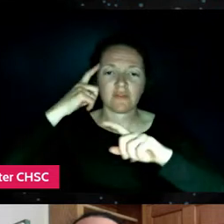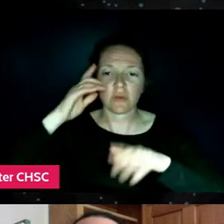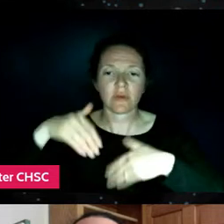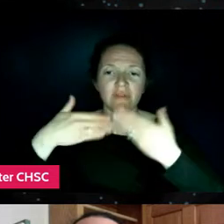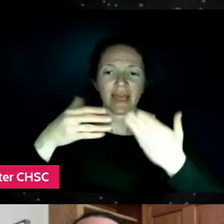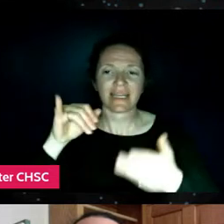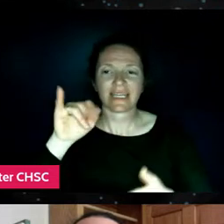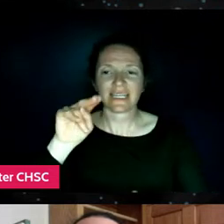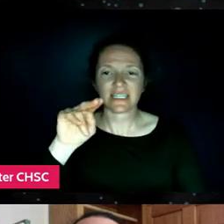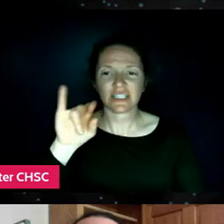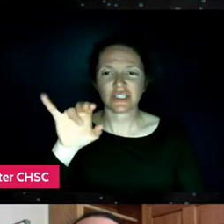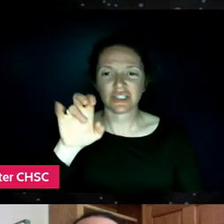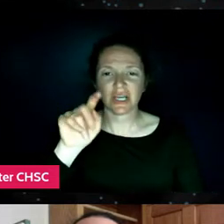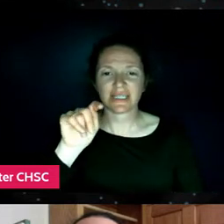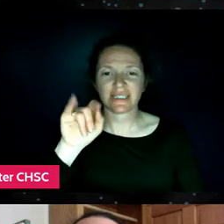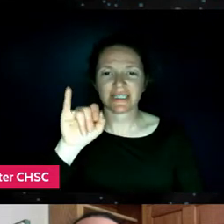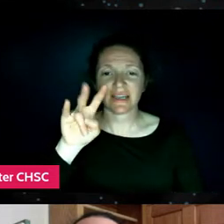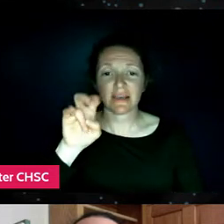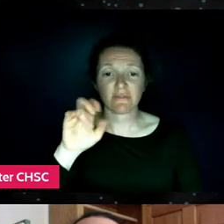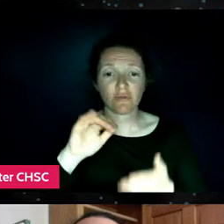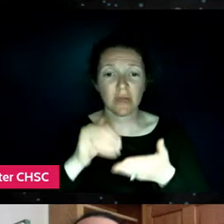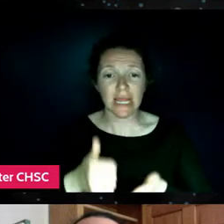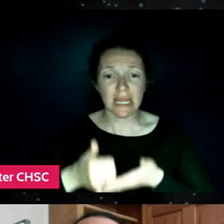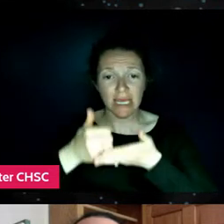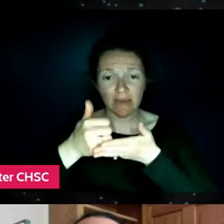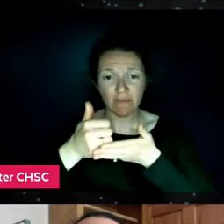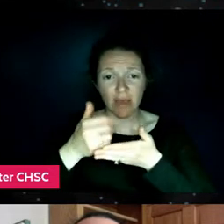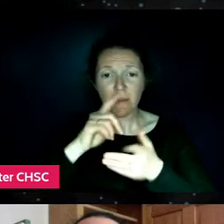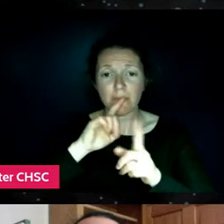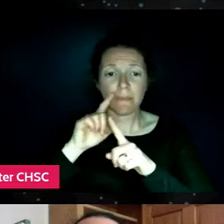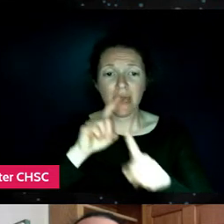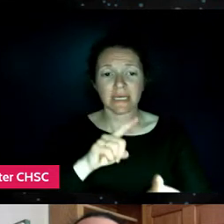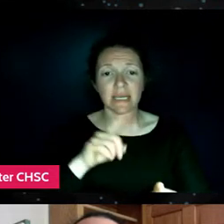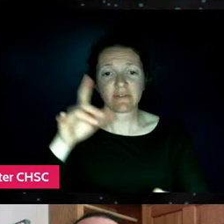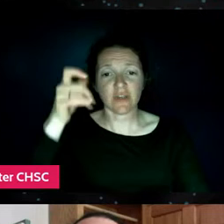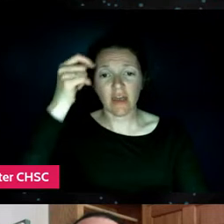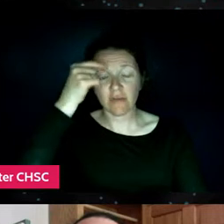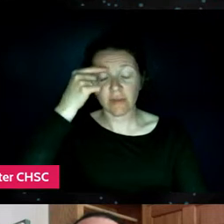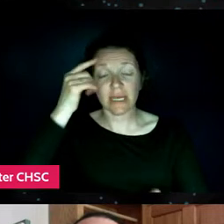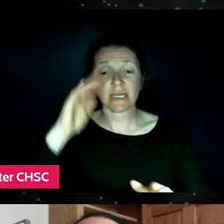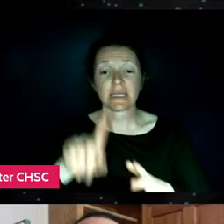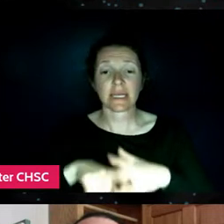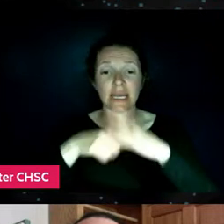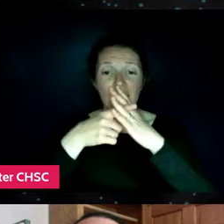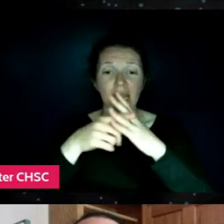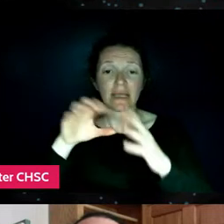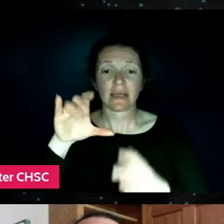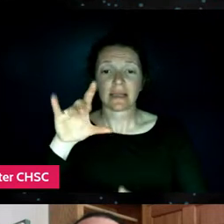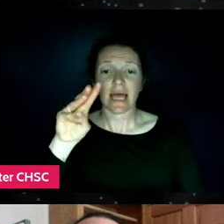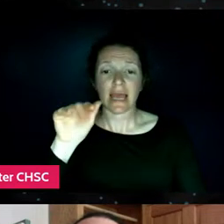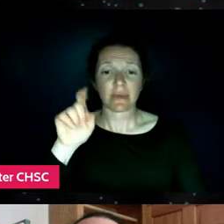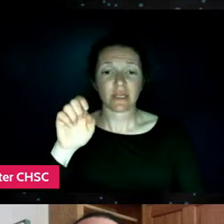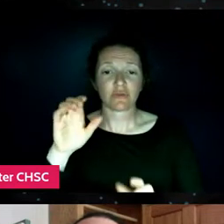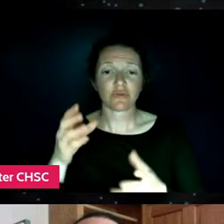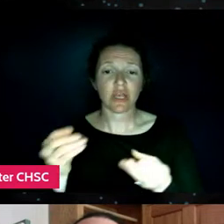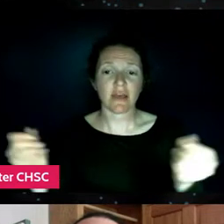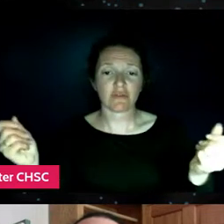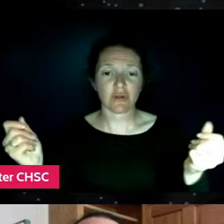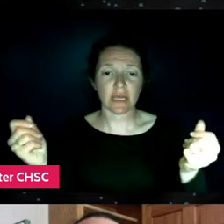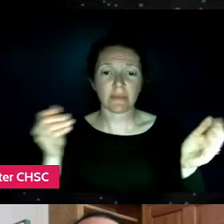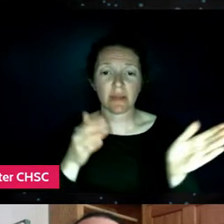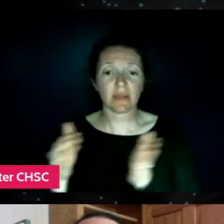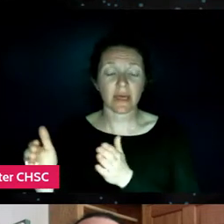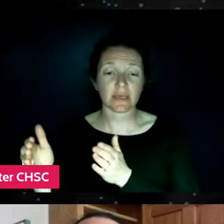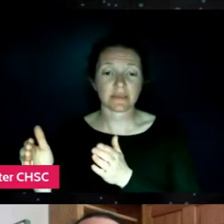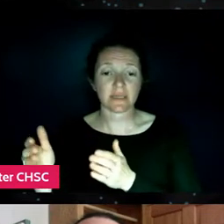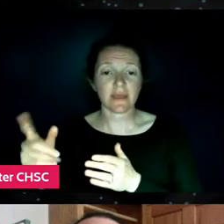which was mandating that the government enact climate recovery plans. They totally agreed that the plaintiffs' constitutional